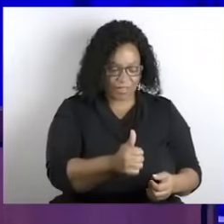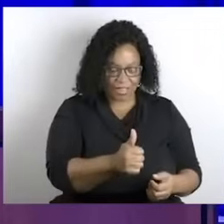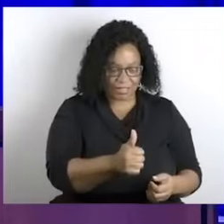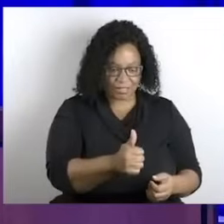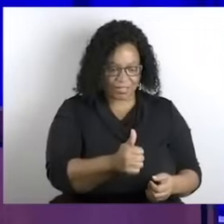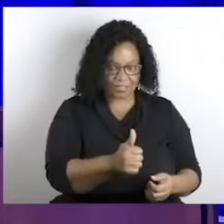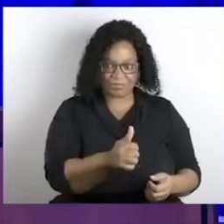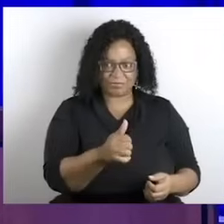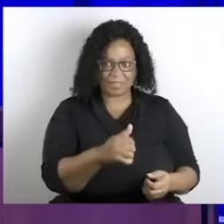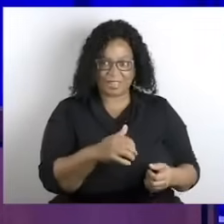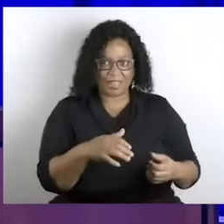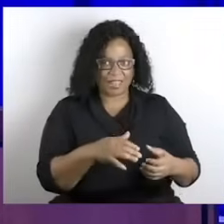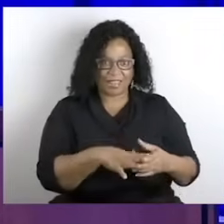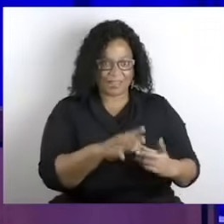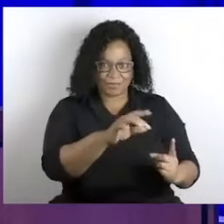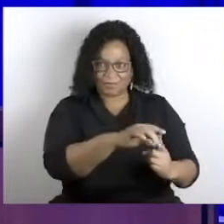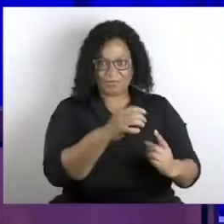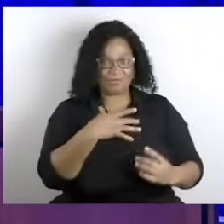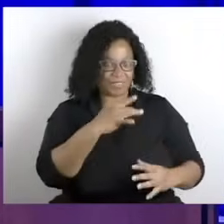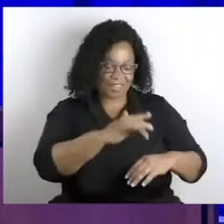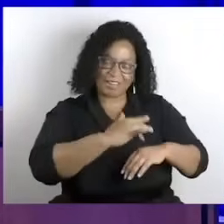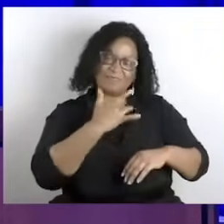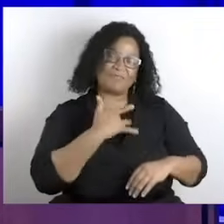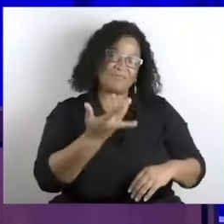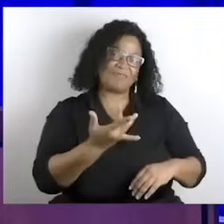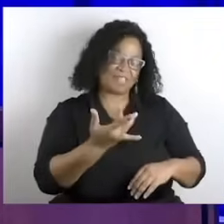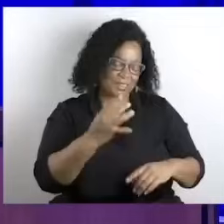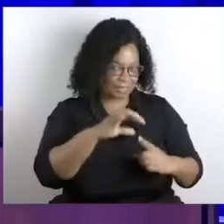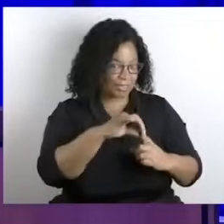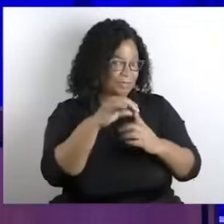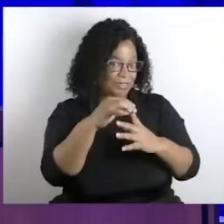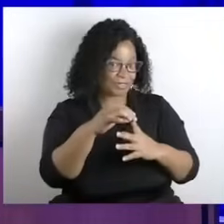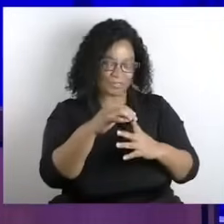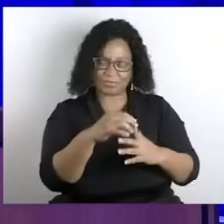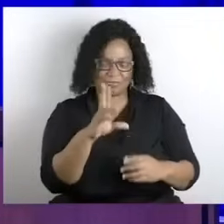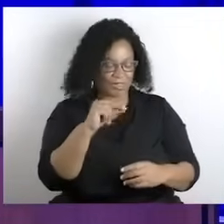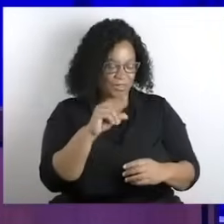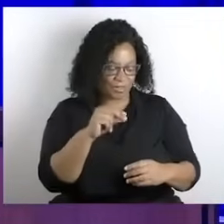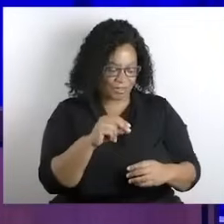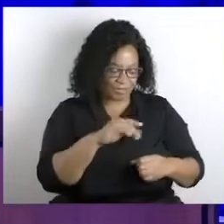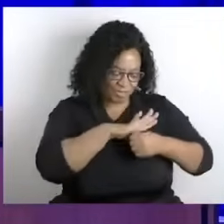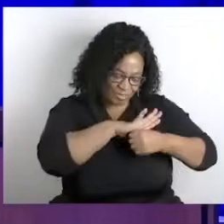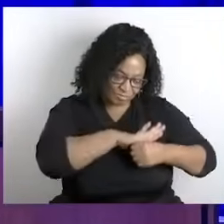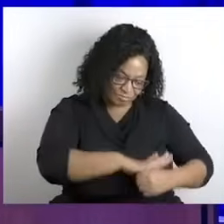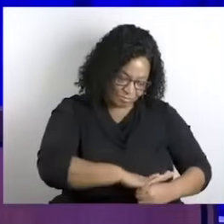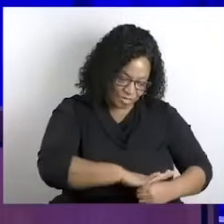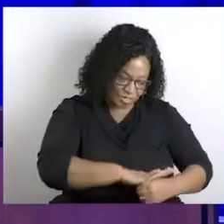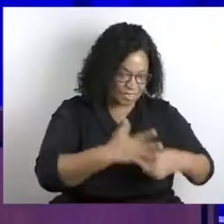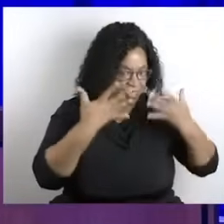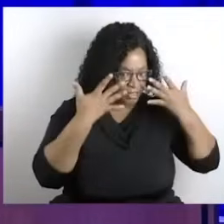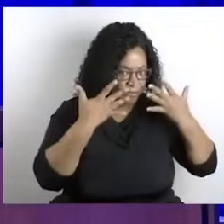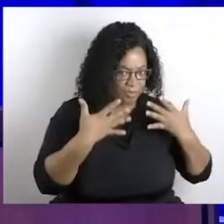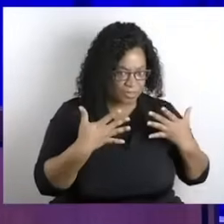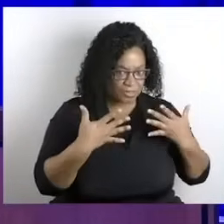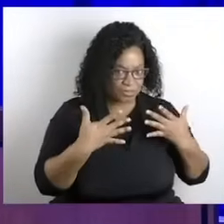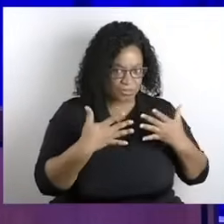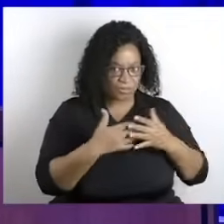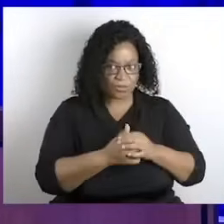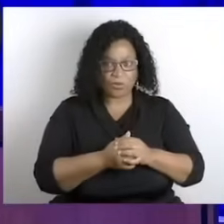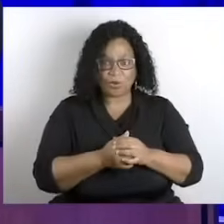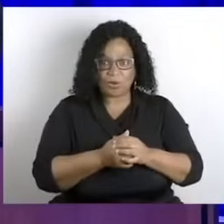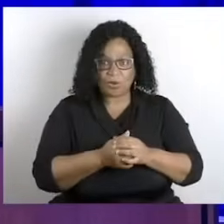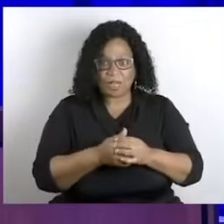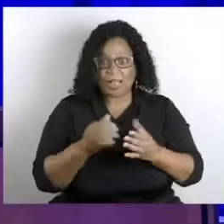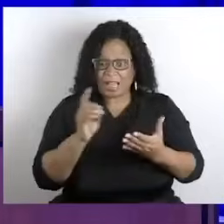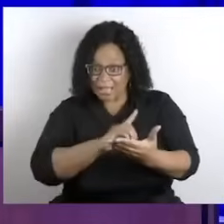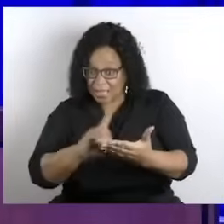a disheartened circumstance from which they can get no release. We came in contact with them